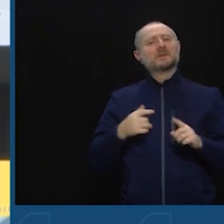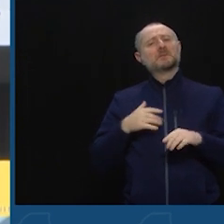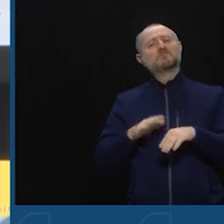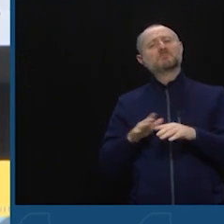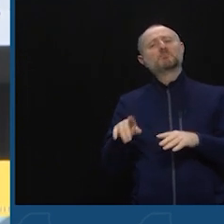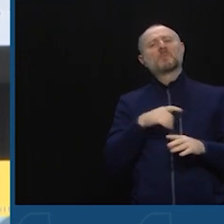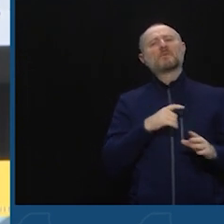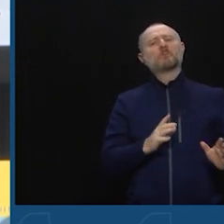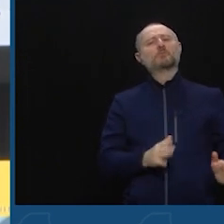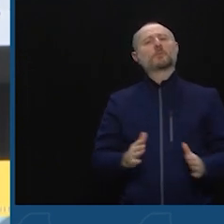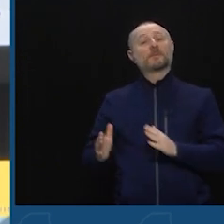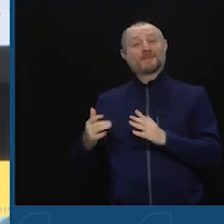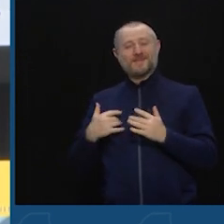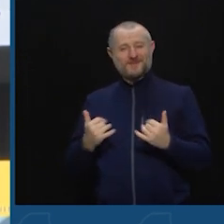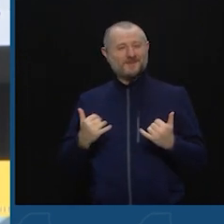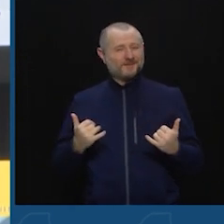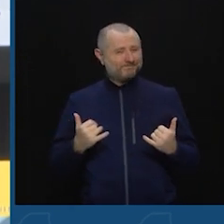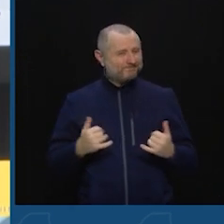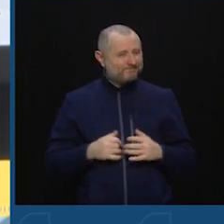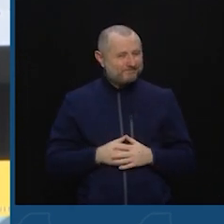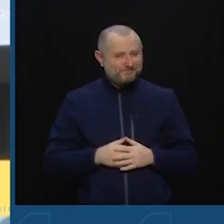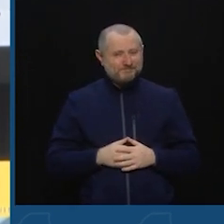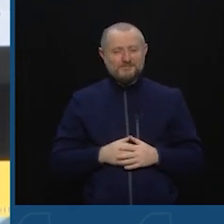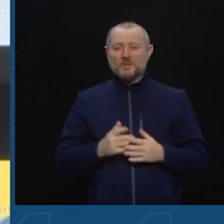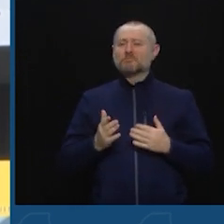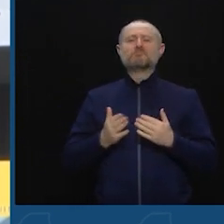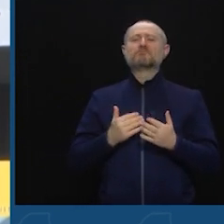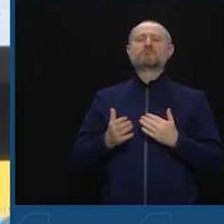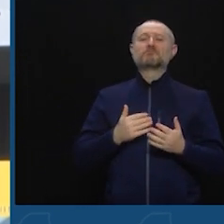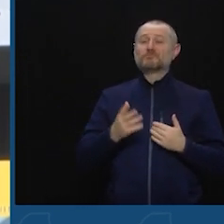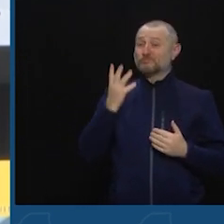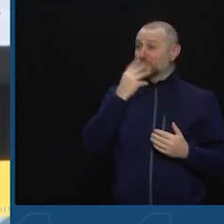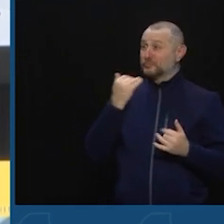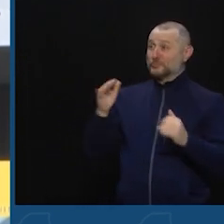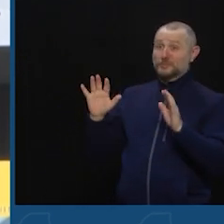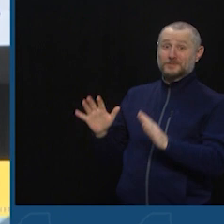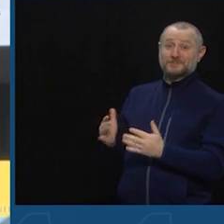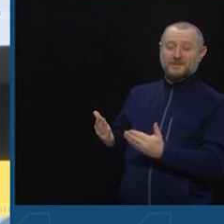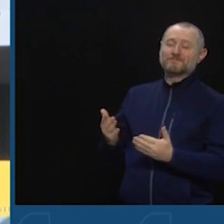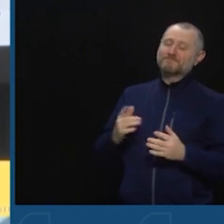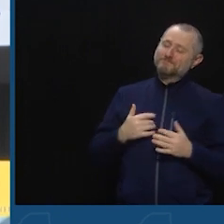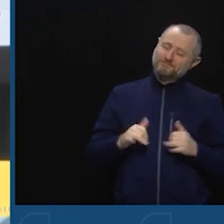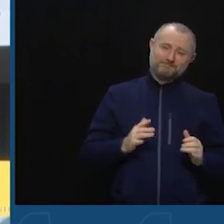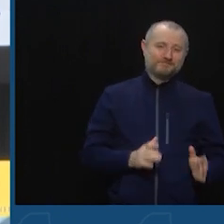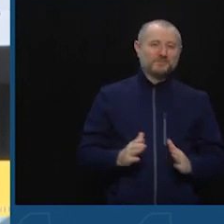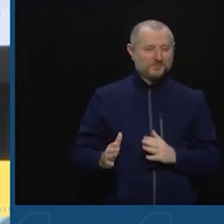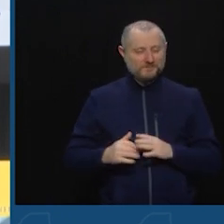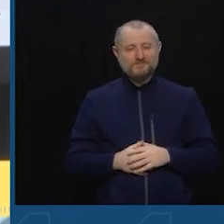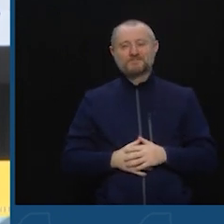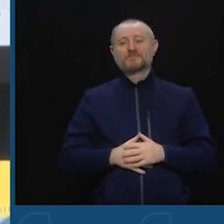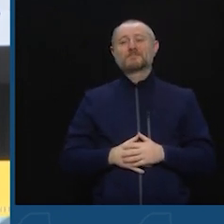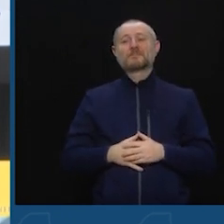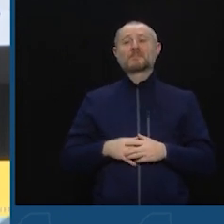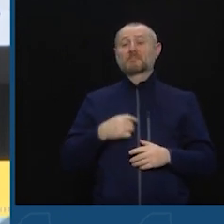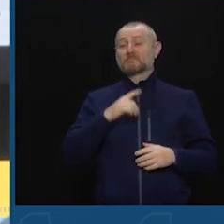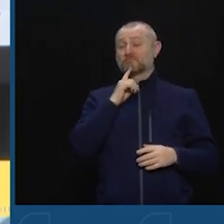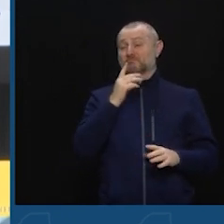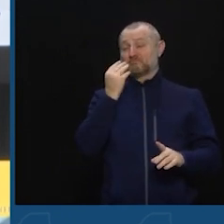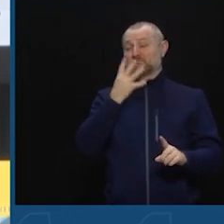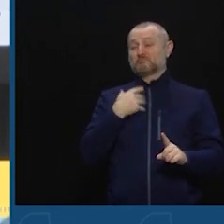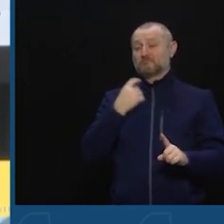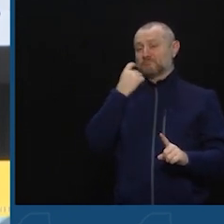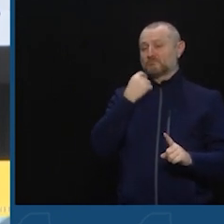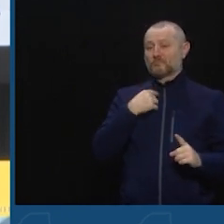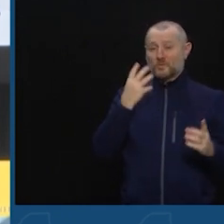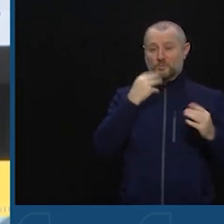preparations right now as we speak, despite this beautiful weather. So, you know, just a short time ago, I had a beautiful